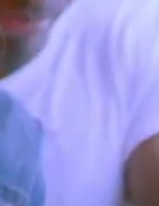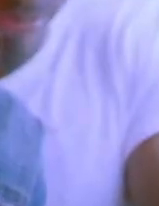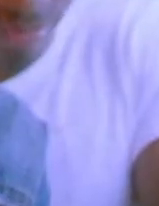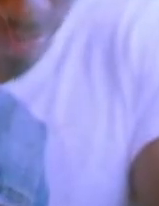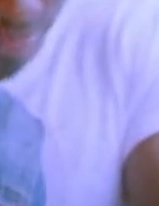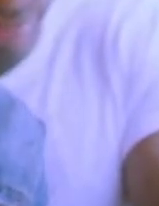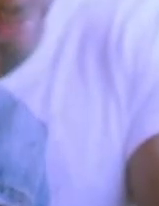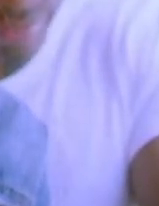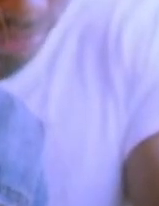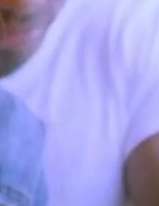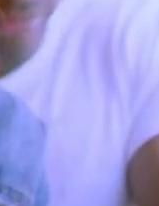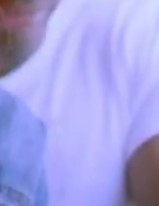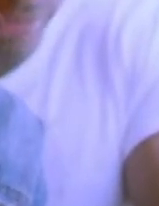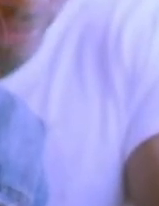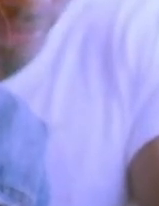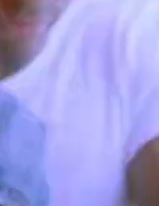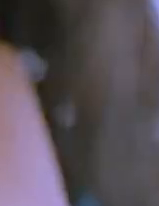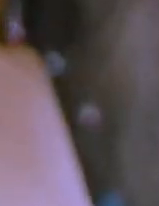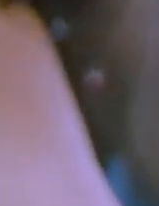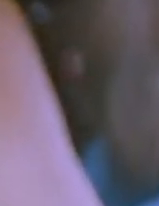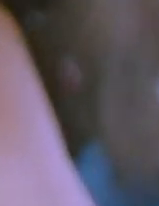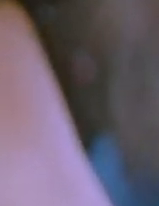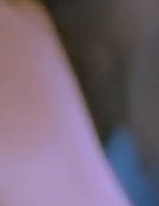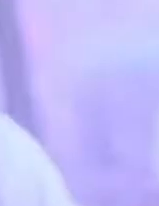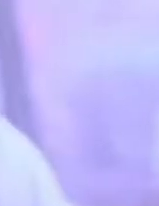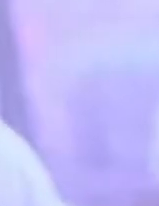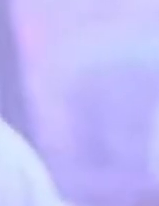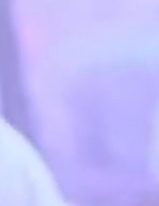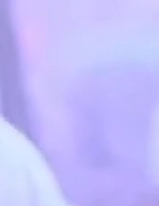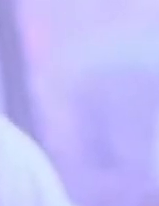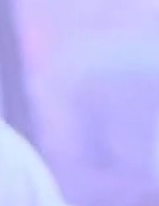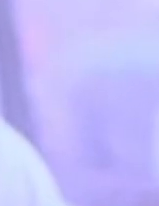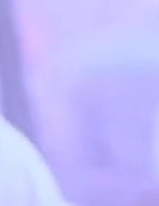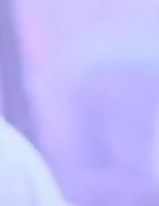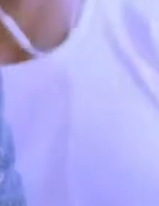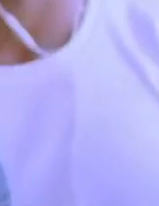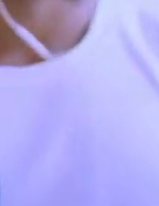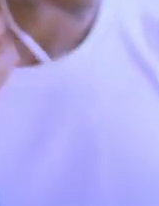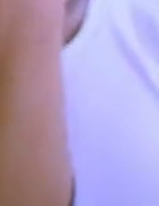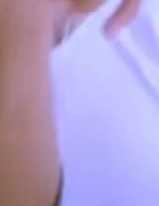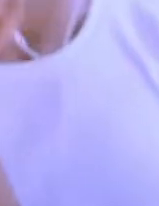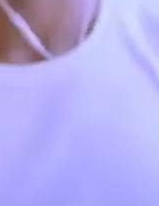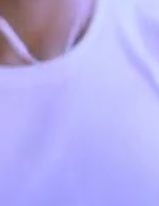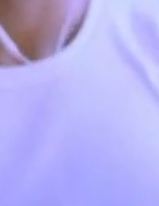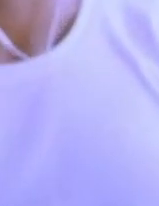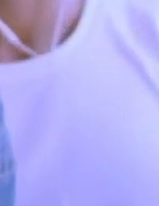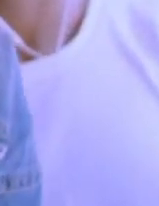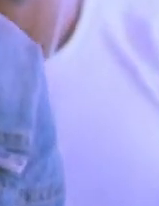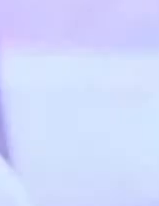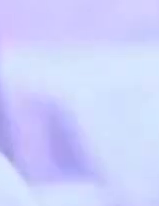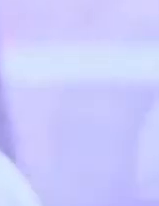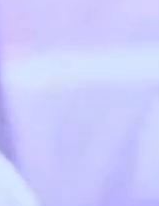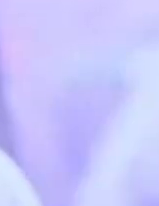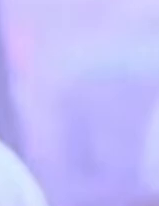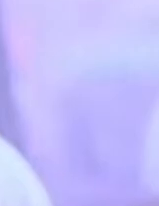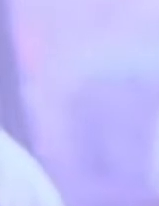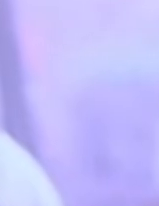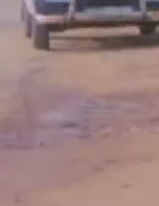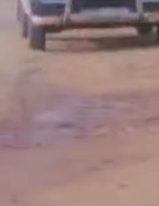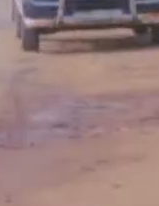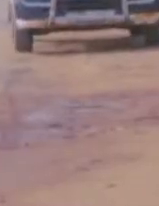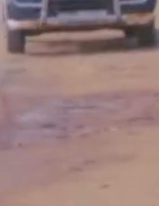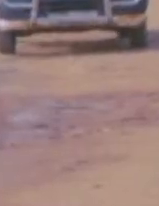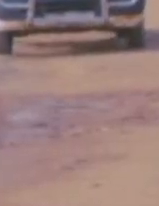must have a maid because at our home we do not work. Conductor Masao.